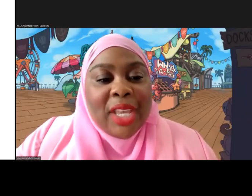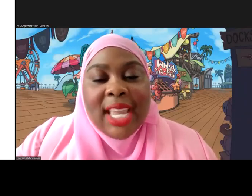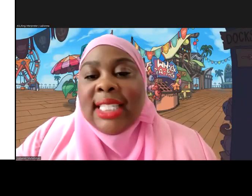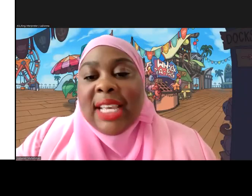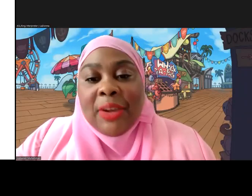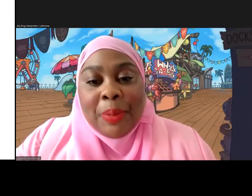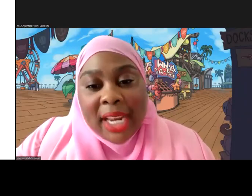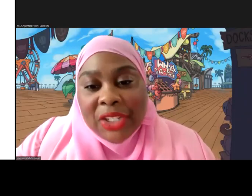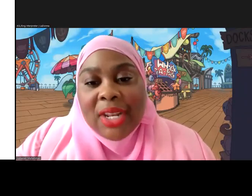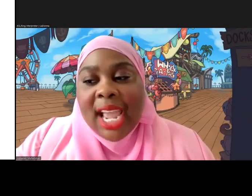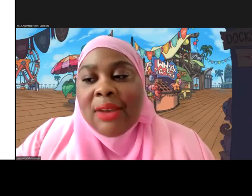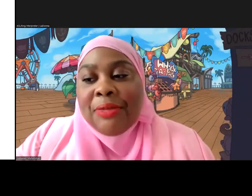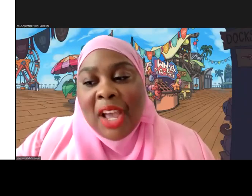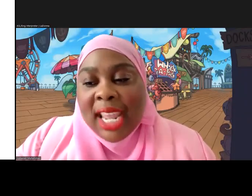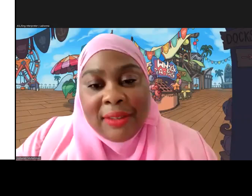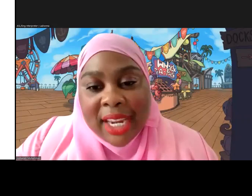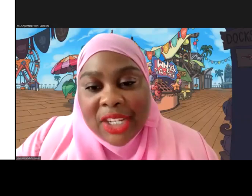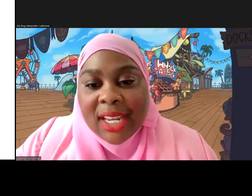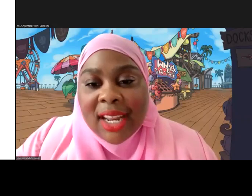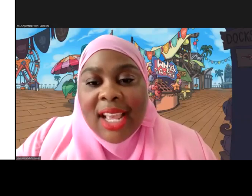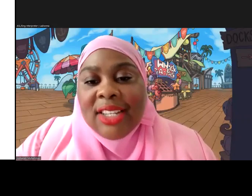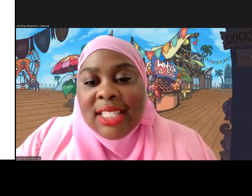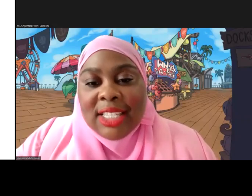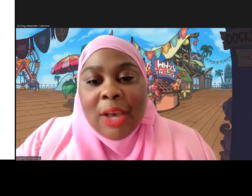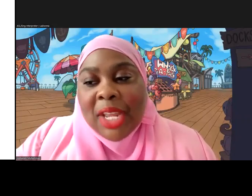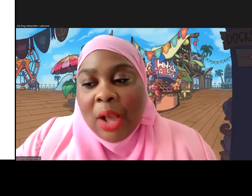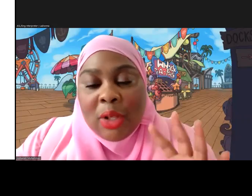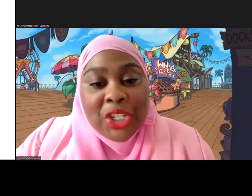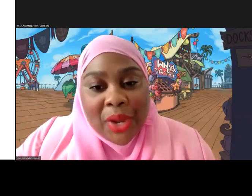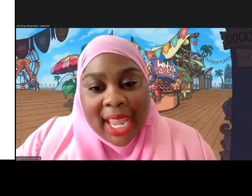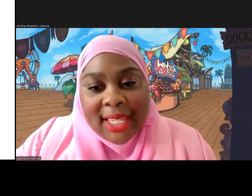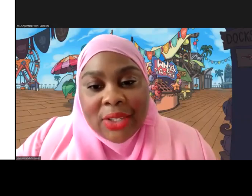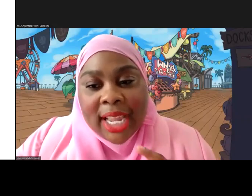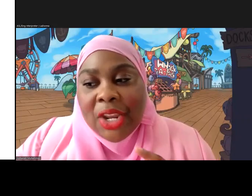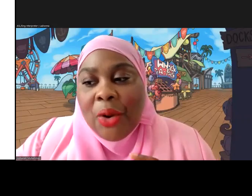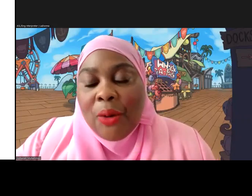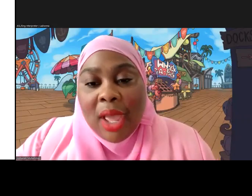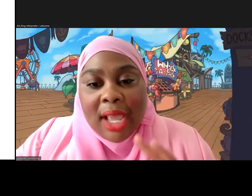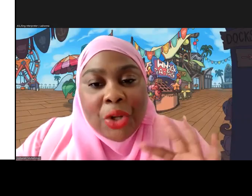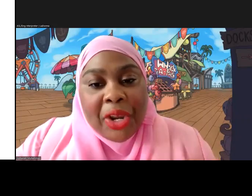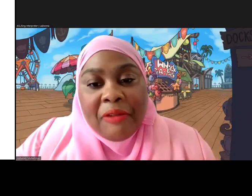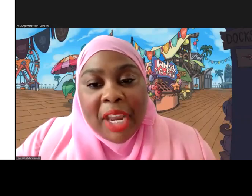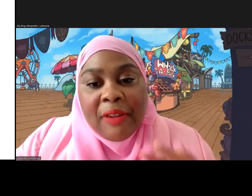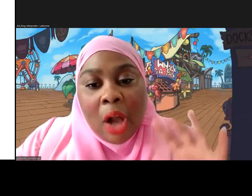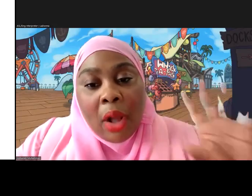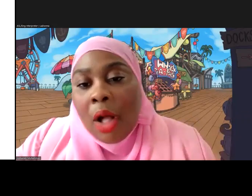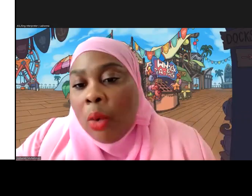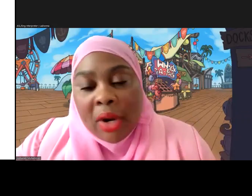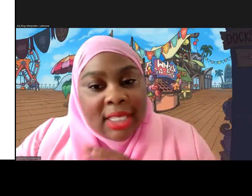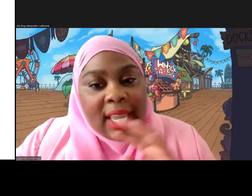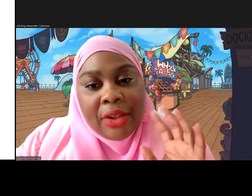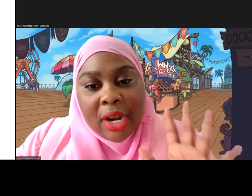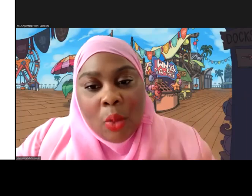know, reducing GAD-7, PHQ-9, fun, innovation. So this is something that we'll showcase to let you know, show you a video of how